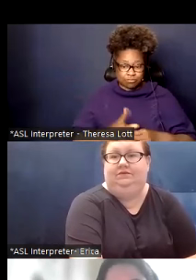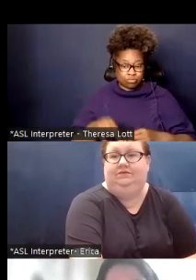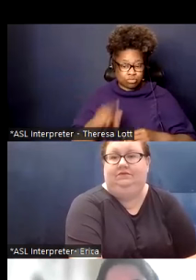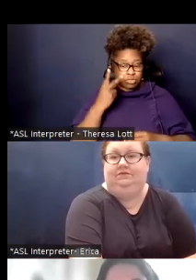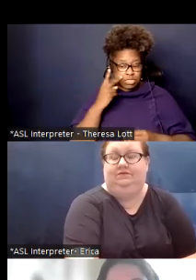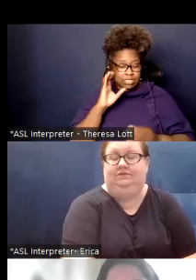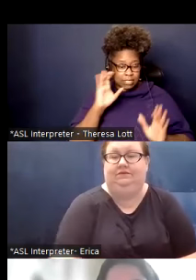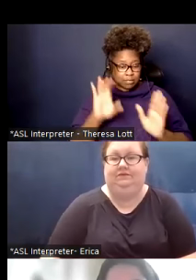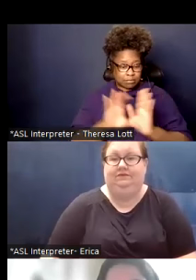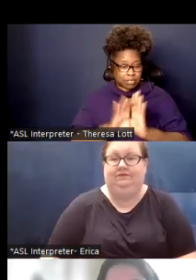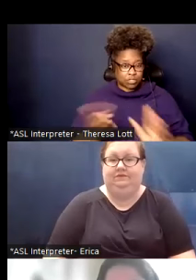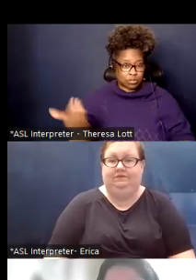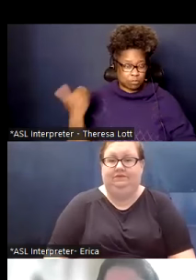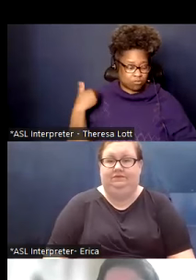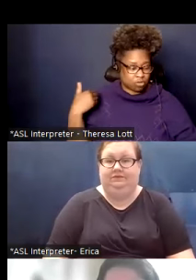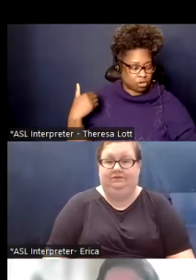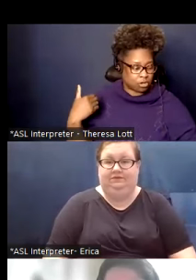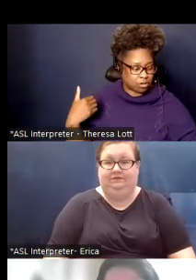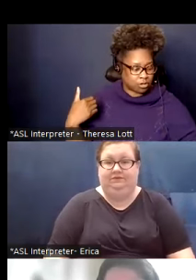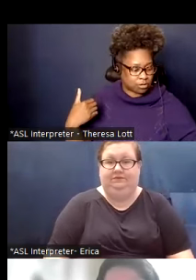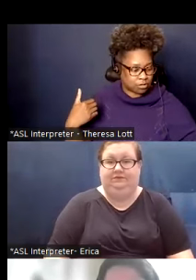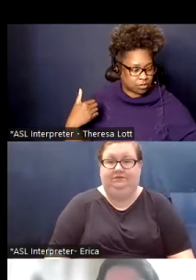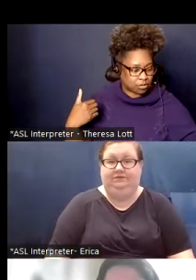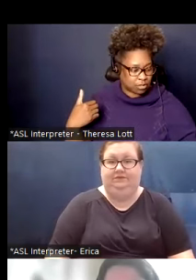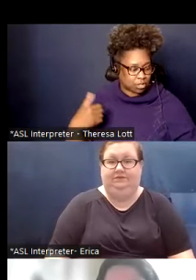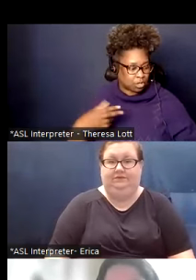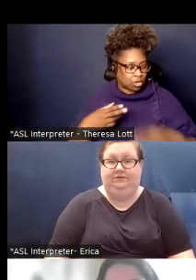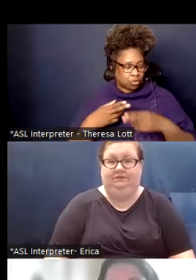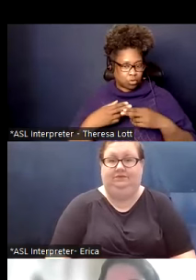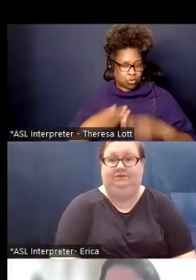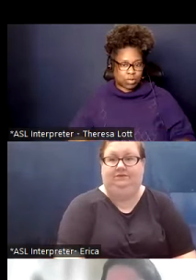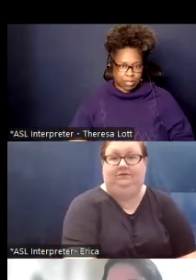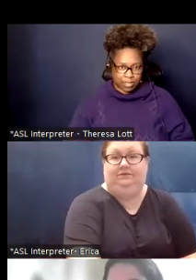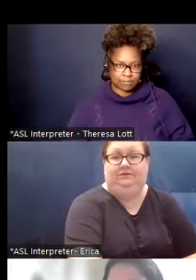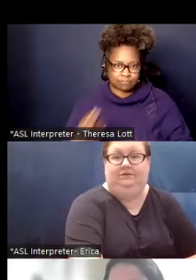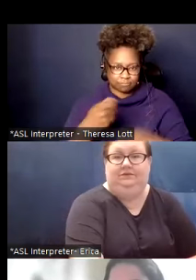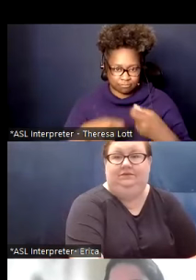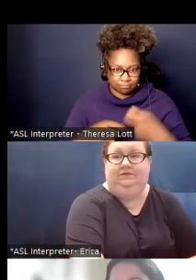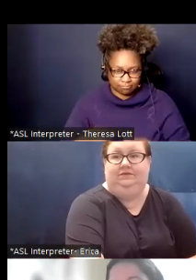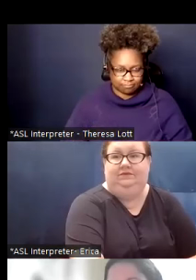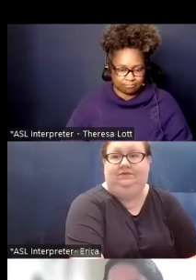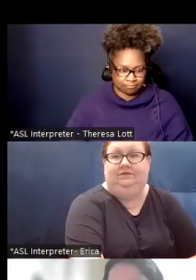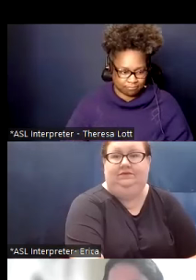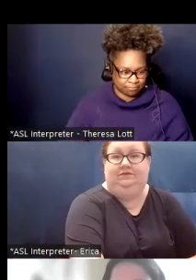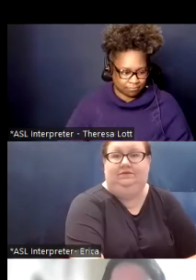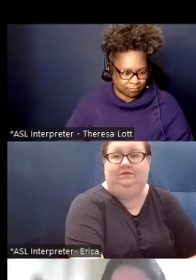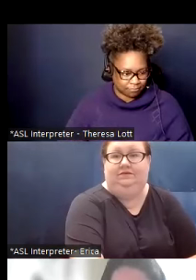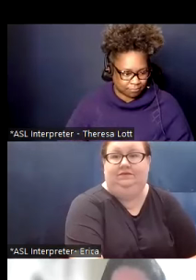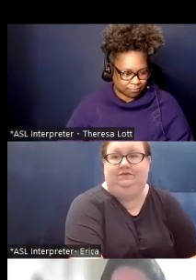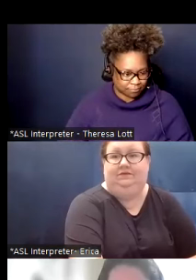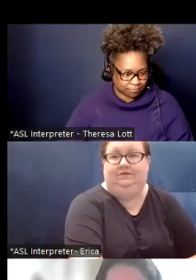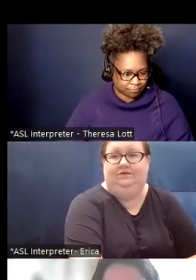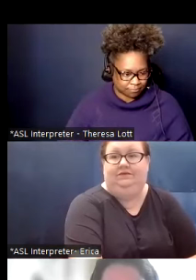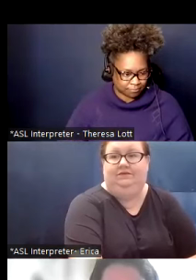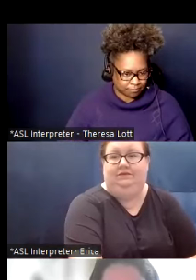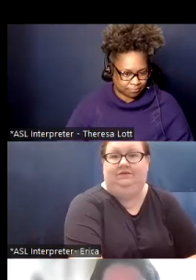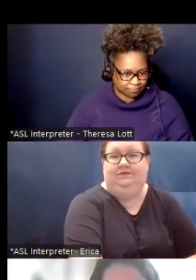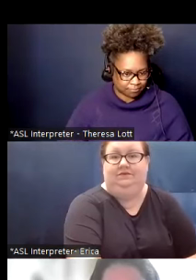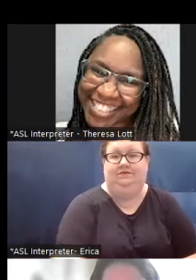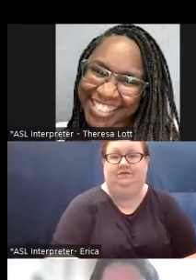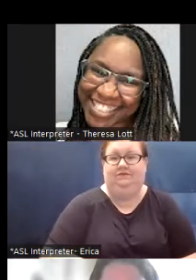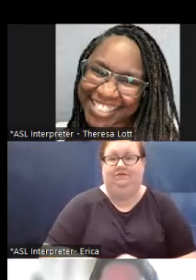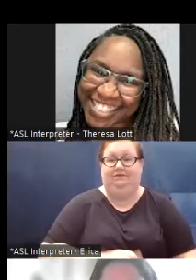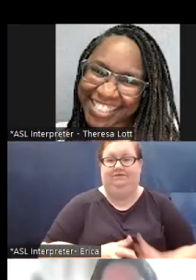model of what we call aerial flooding. So that's pronounced aerial, not aerial, like an aerial image, just